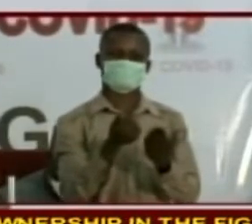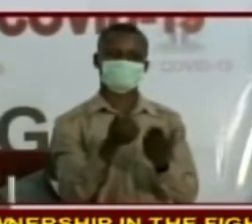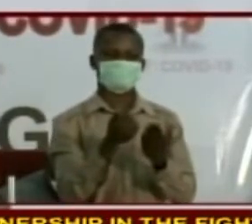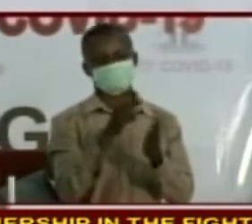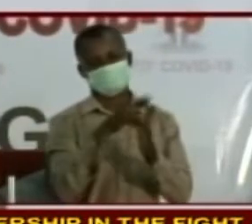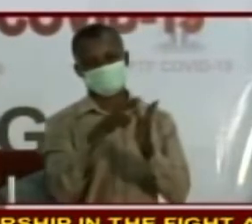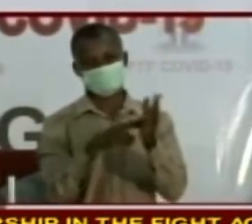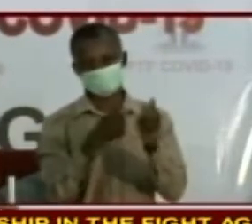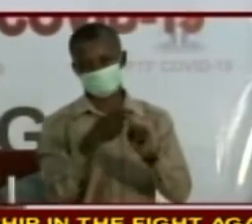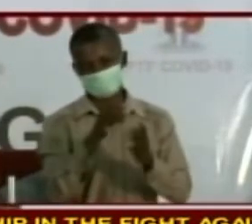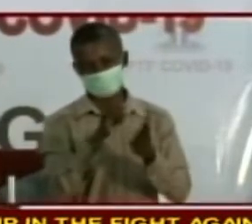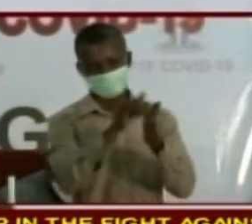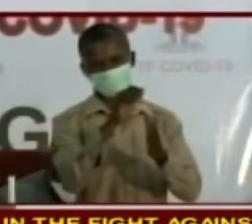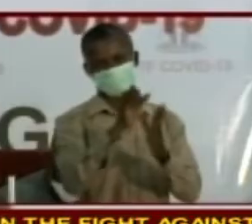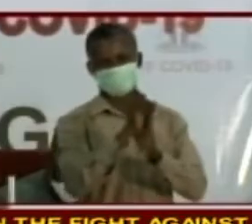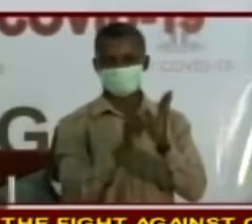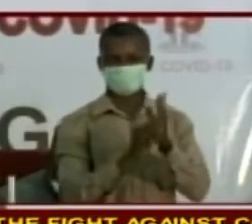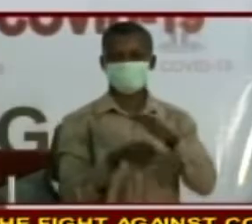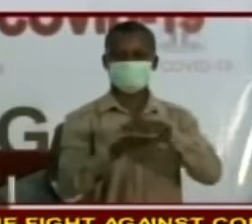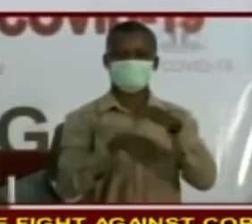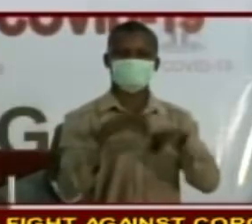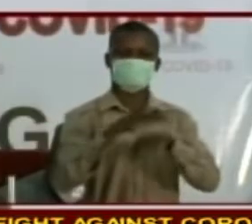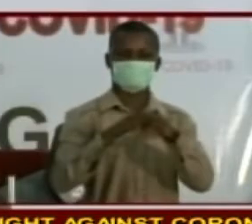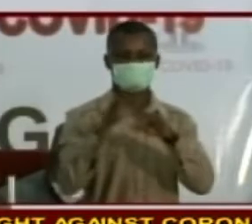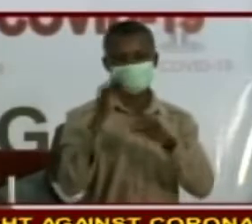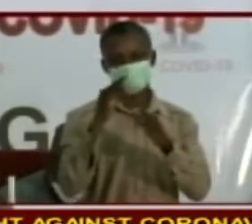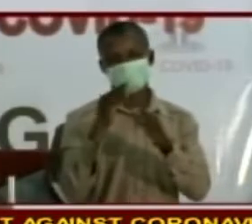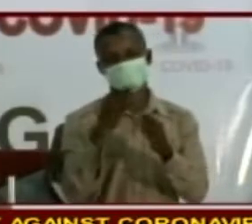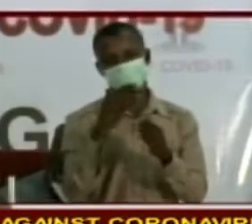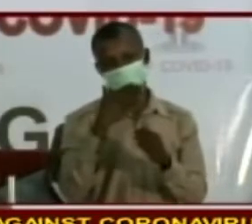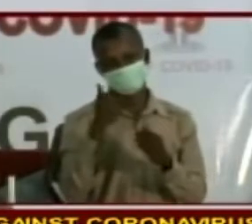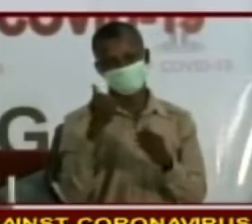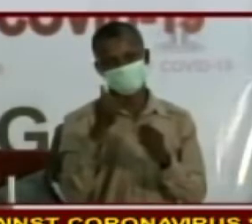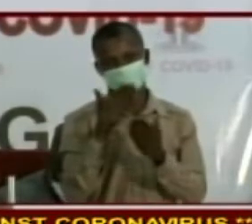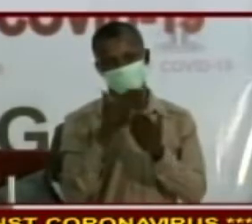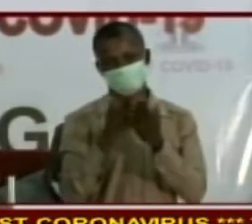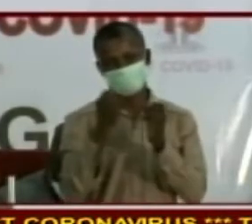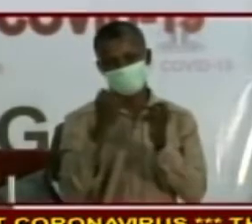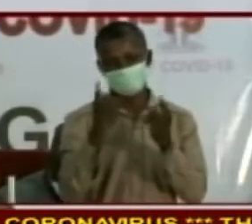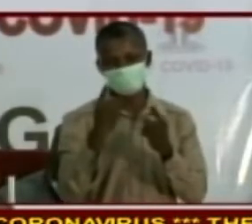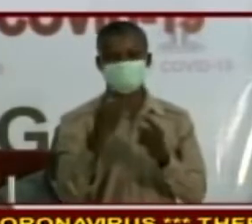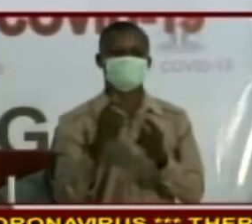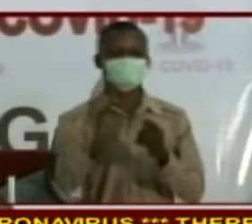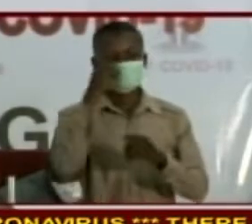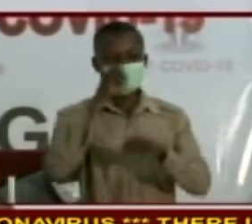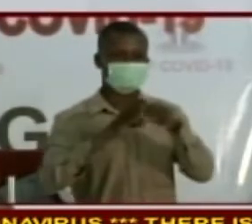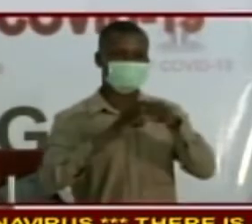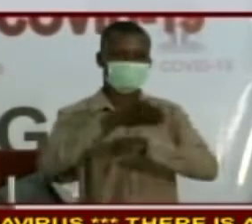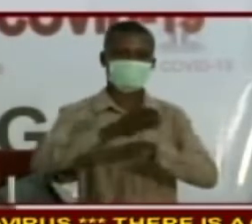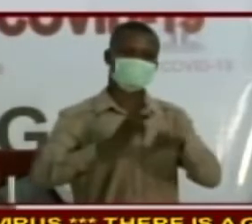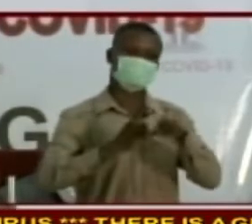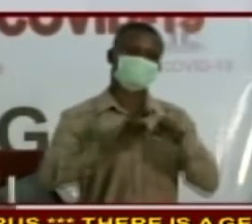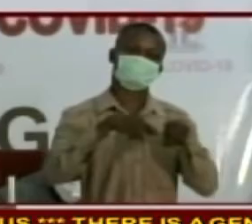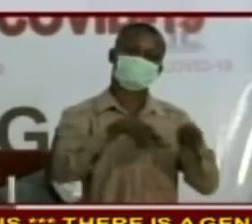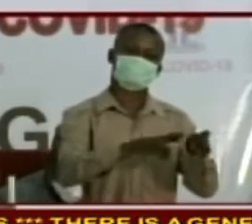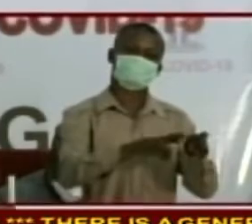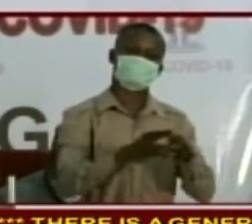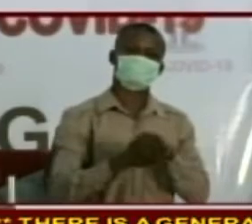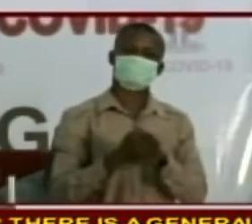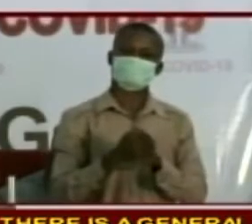report based on better understanding. For Cross River,